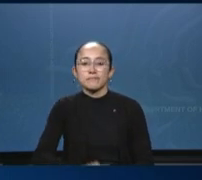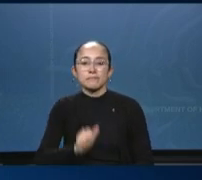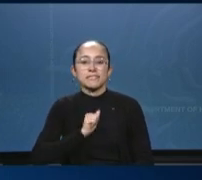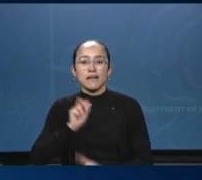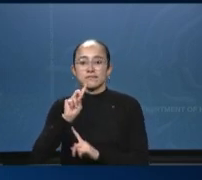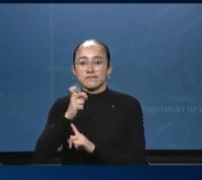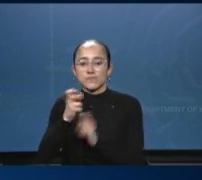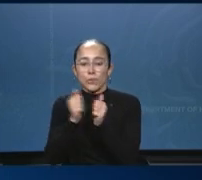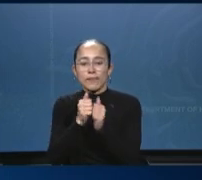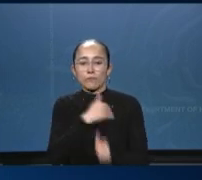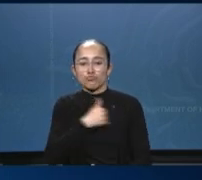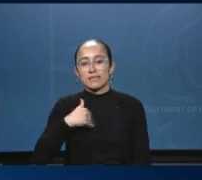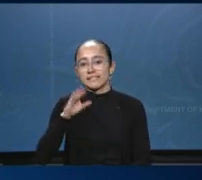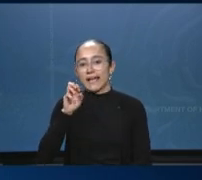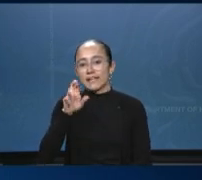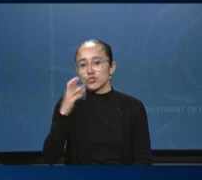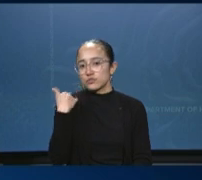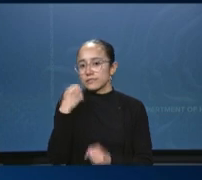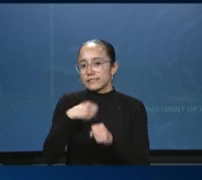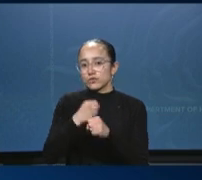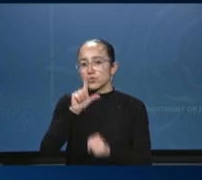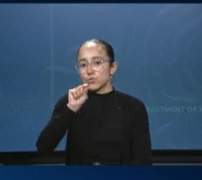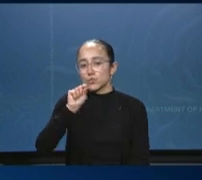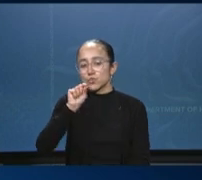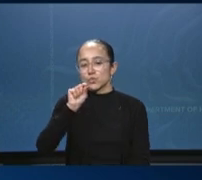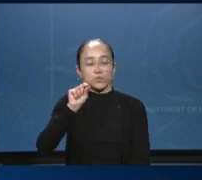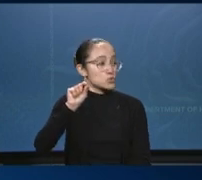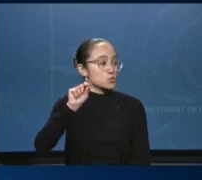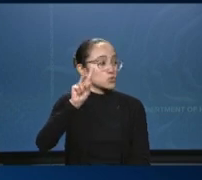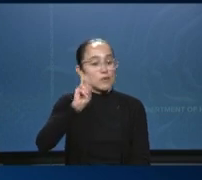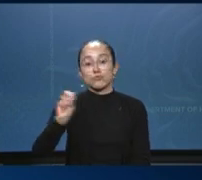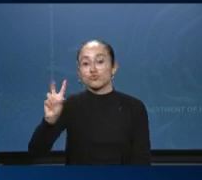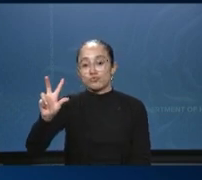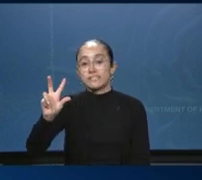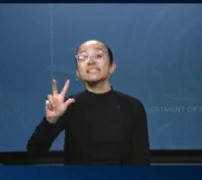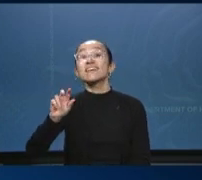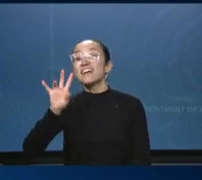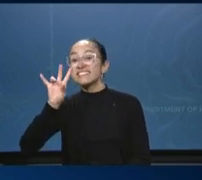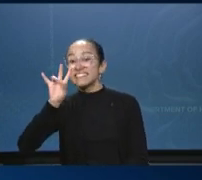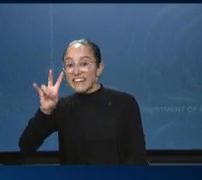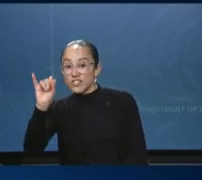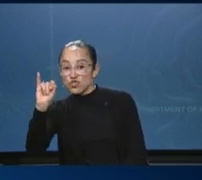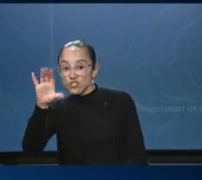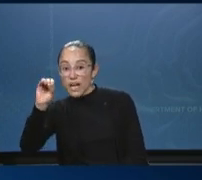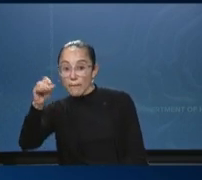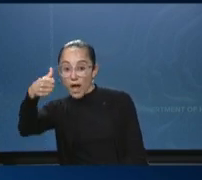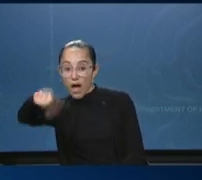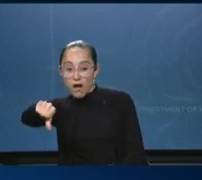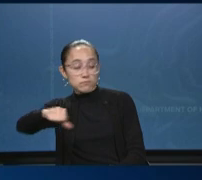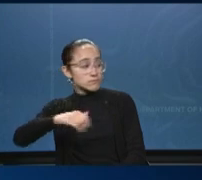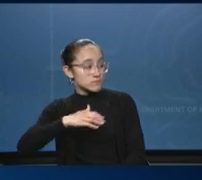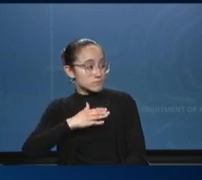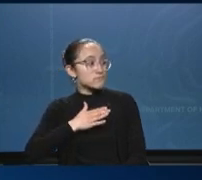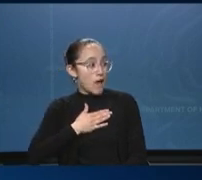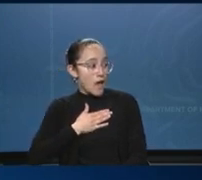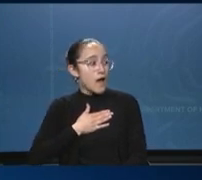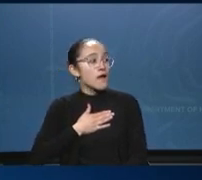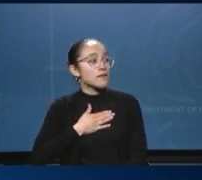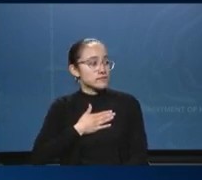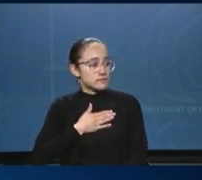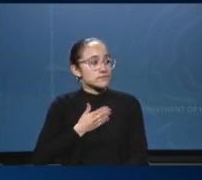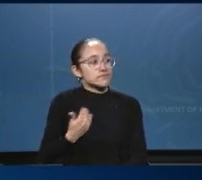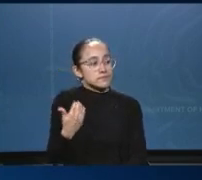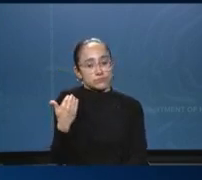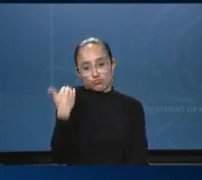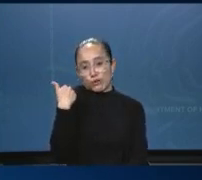diagnosed with breast cancer in 2003. 7 insurance companies turned me down, rejected me because I had a pre-existing condition. As